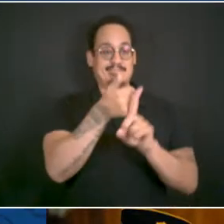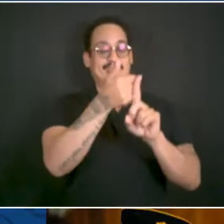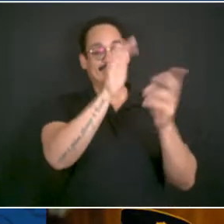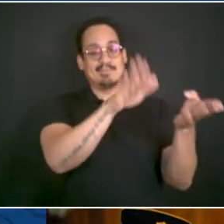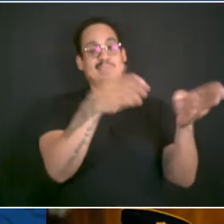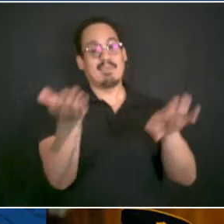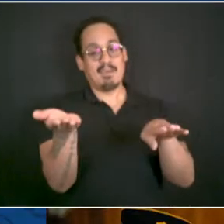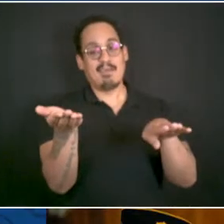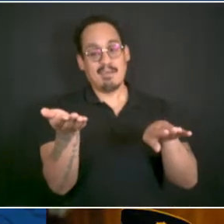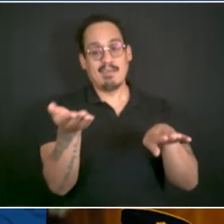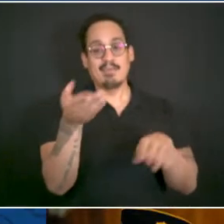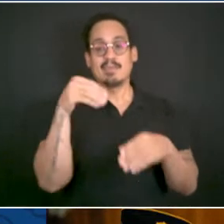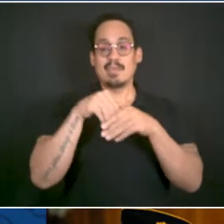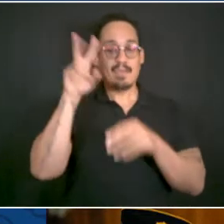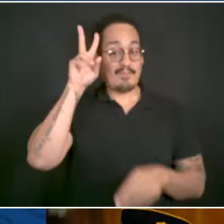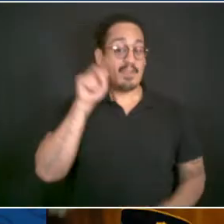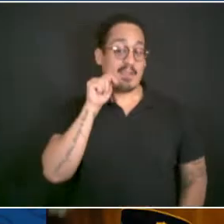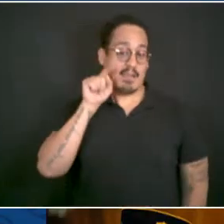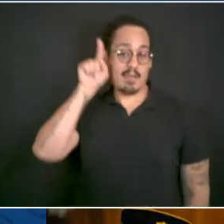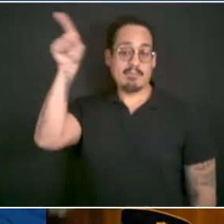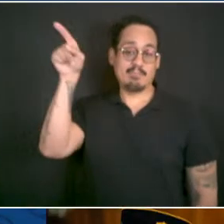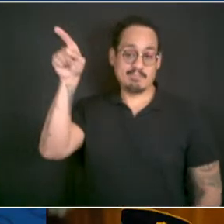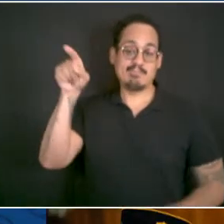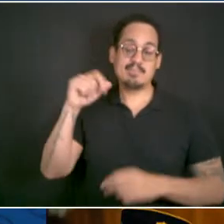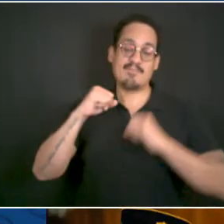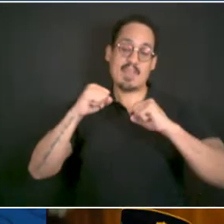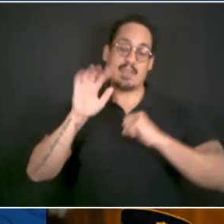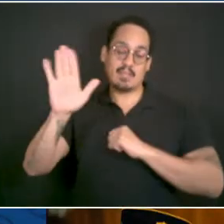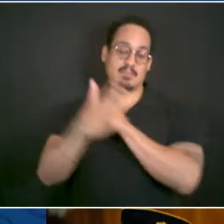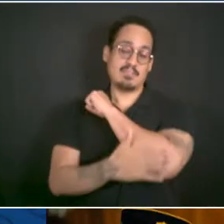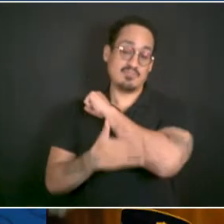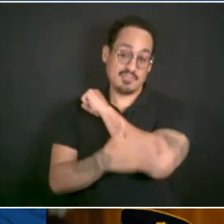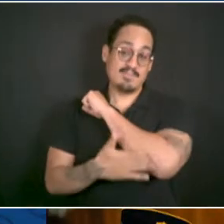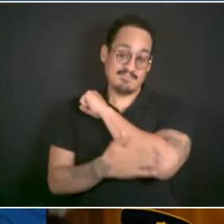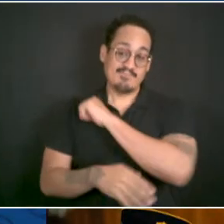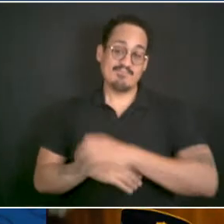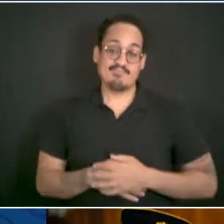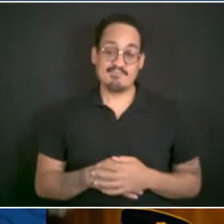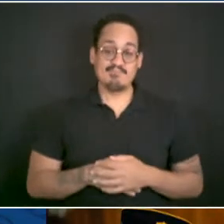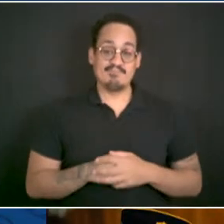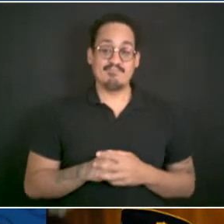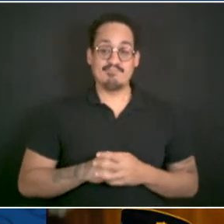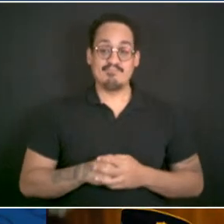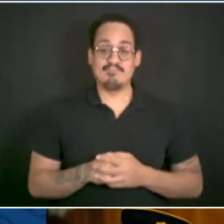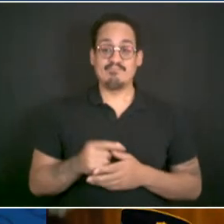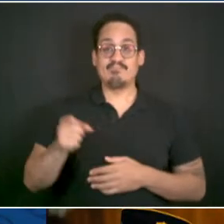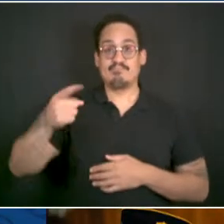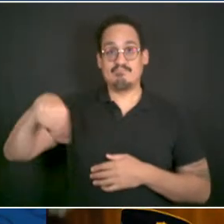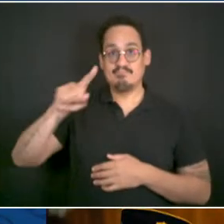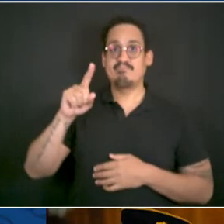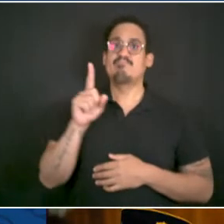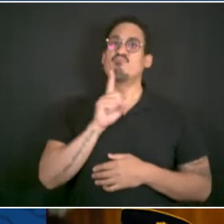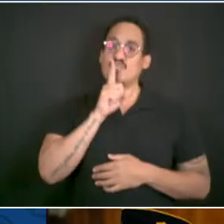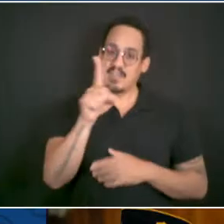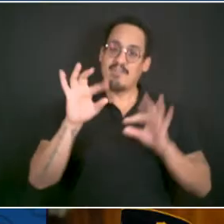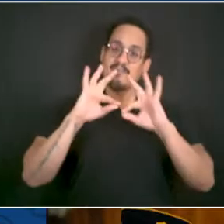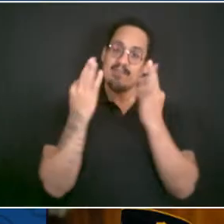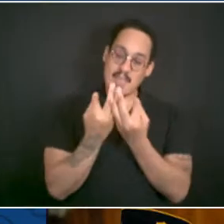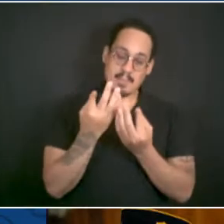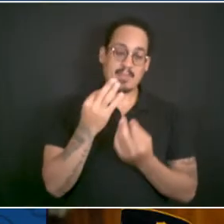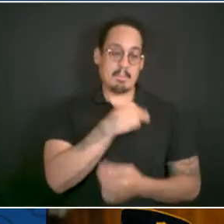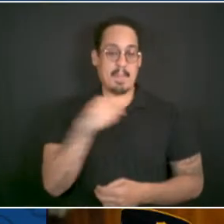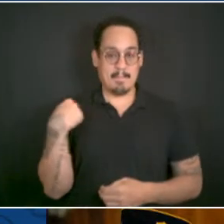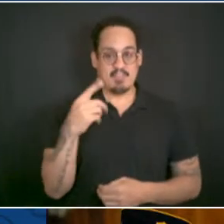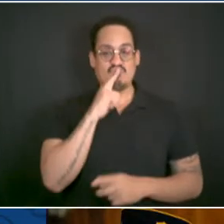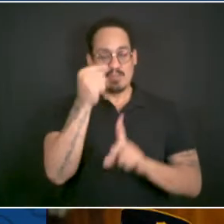in Vietnam defending this country. And these are real family members, and it impacts us all, and we